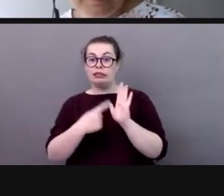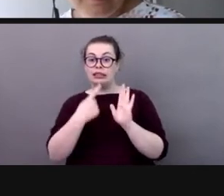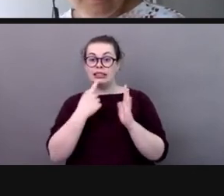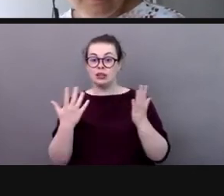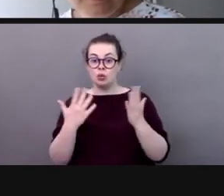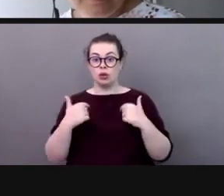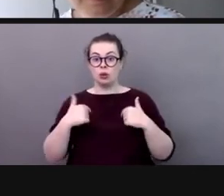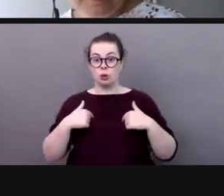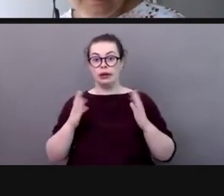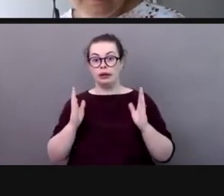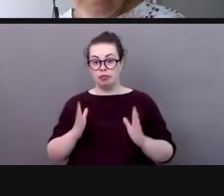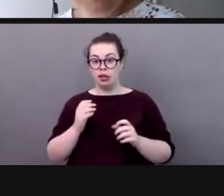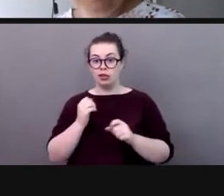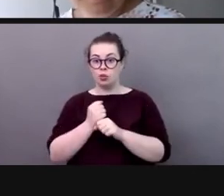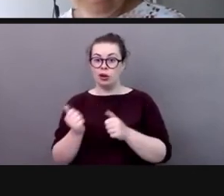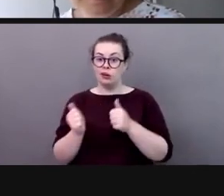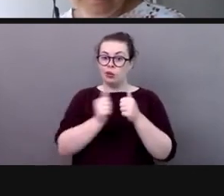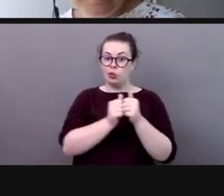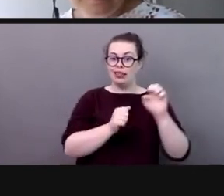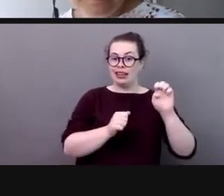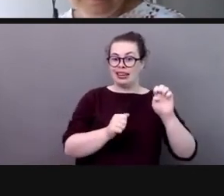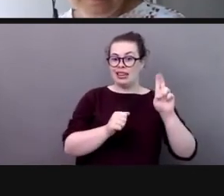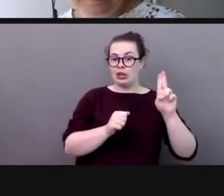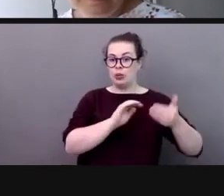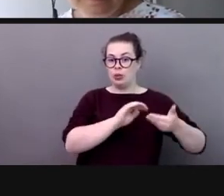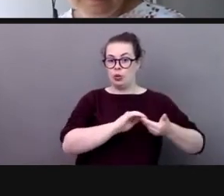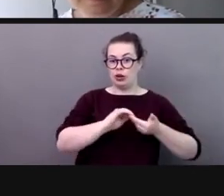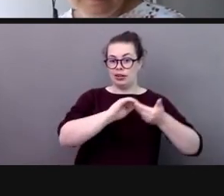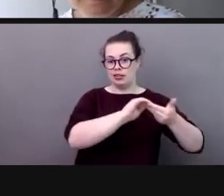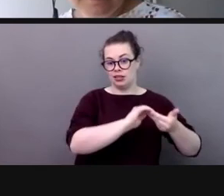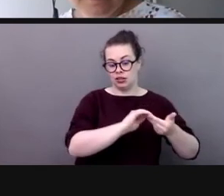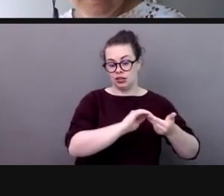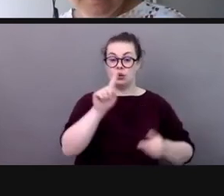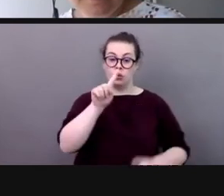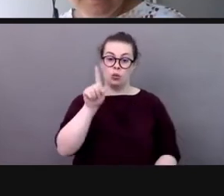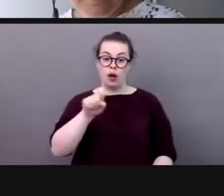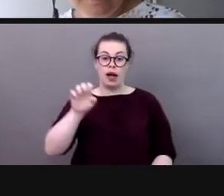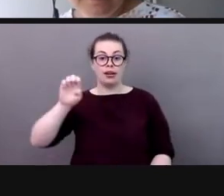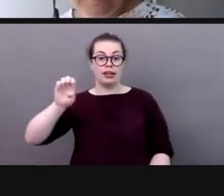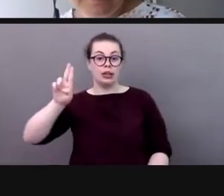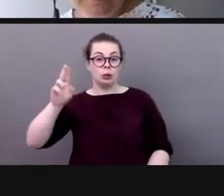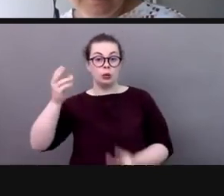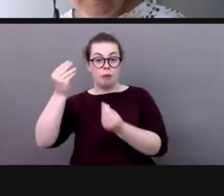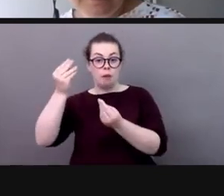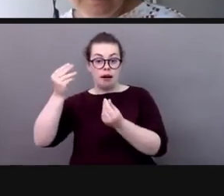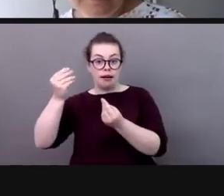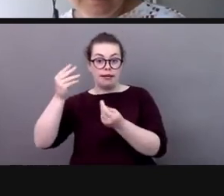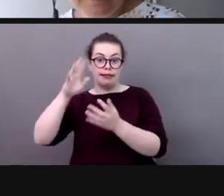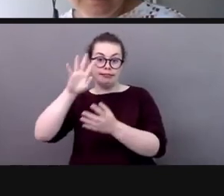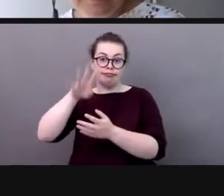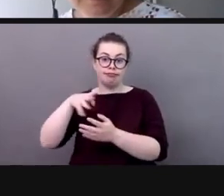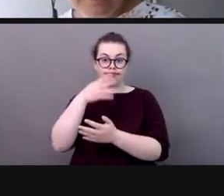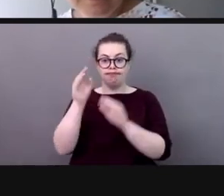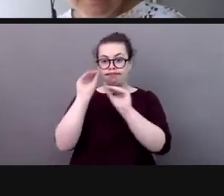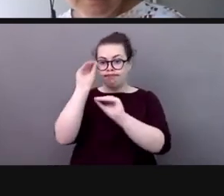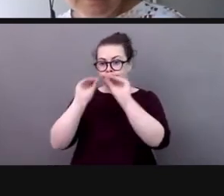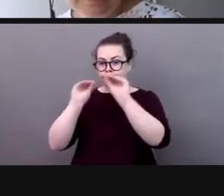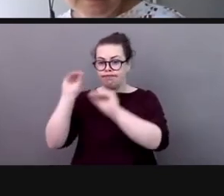European organizations, because the EU budget, well,